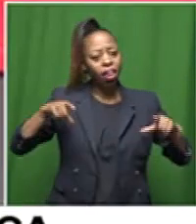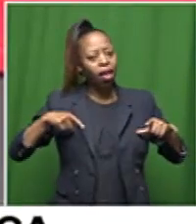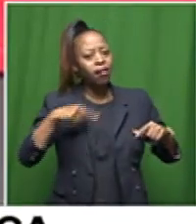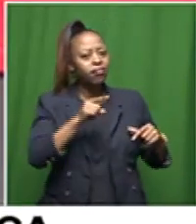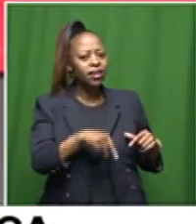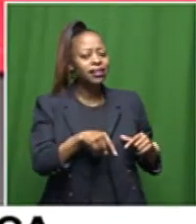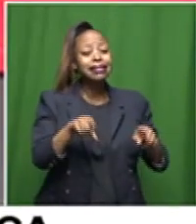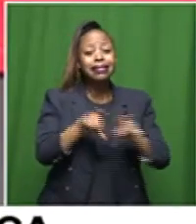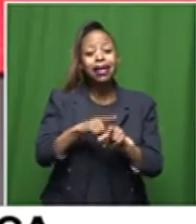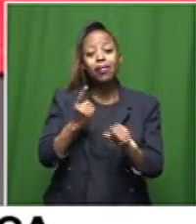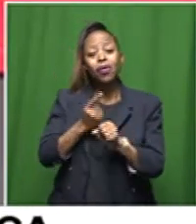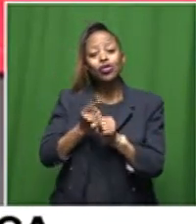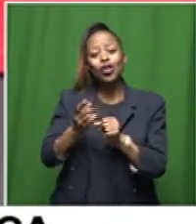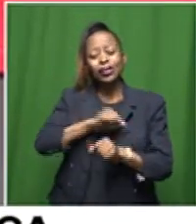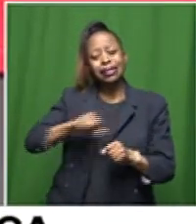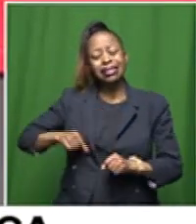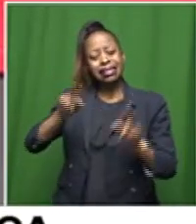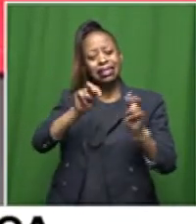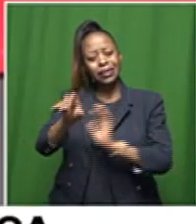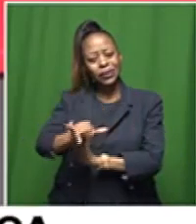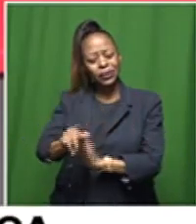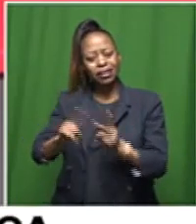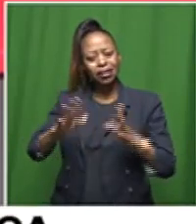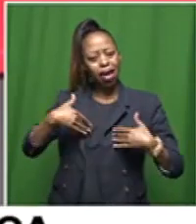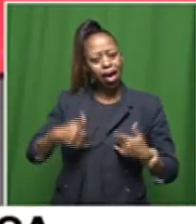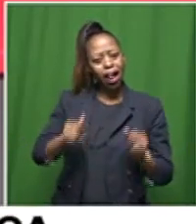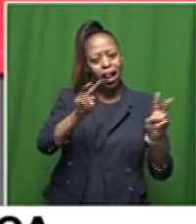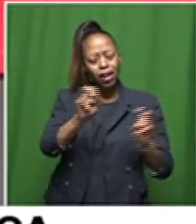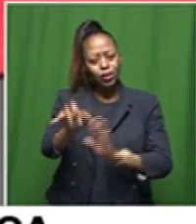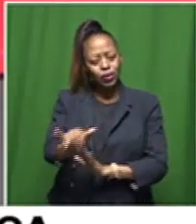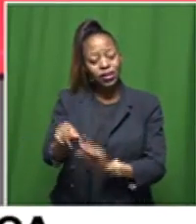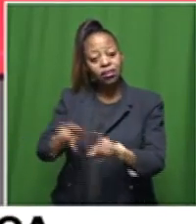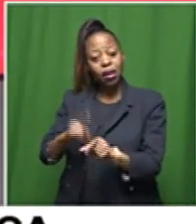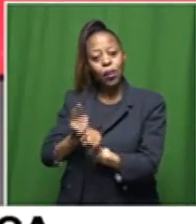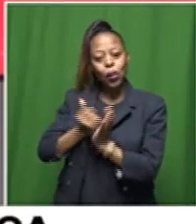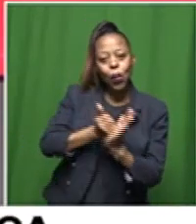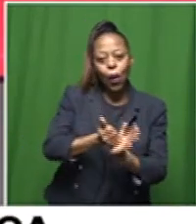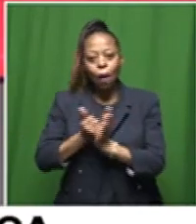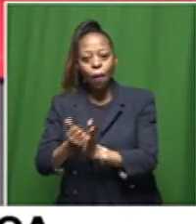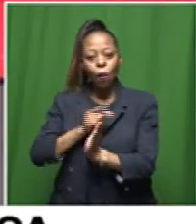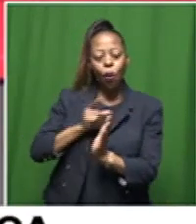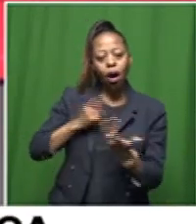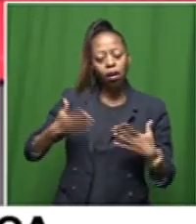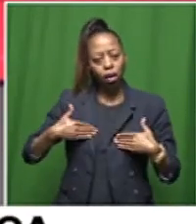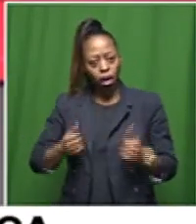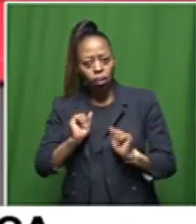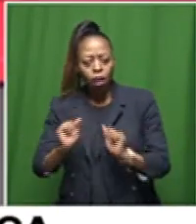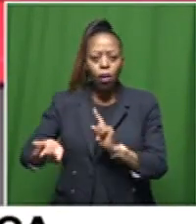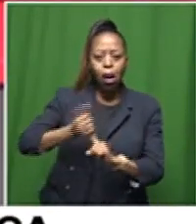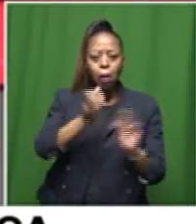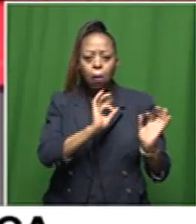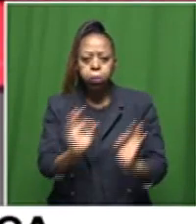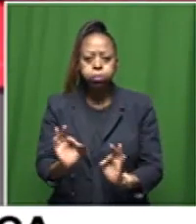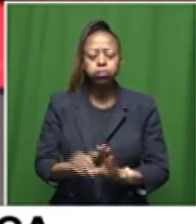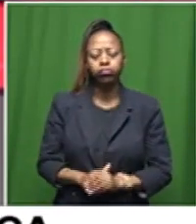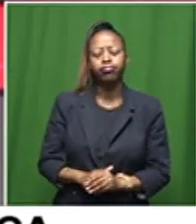live. And of course, addressing all their surgical issues or addressing their health issues in general will obviously help them achieve the best level of health that they can get. And that